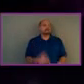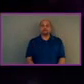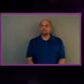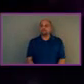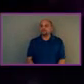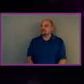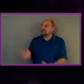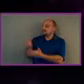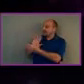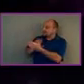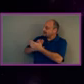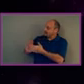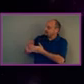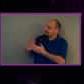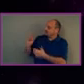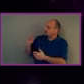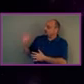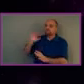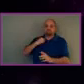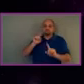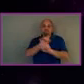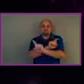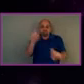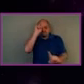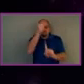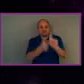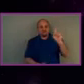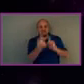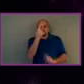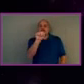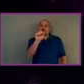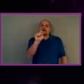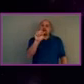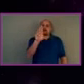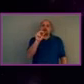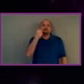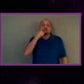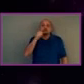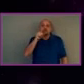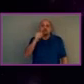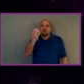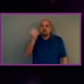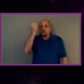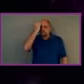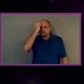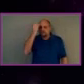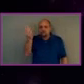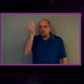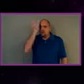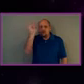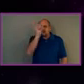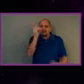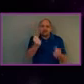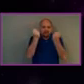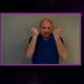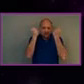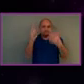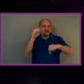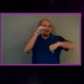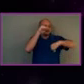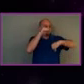Nice. And so this is for everyone. Astro Girl on Twitter wants to know, why are there so many asteroids between Mars and